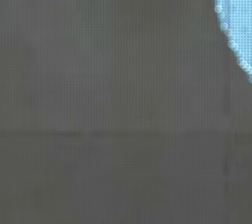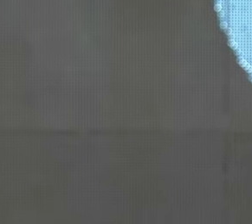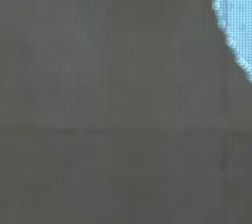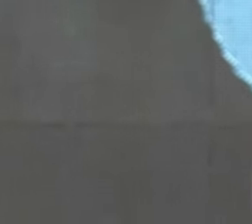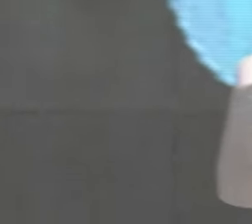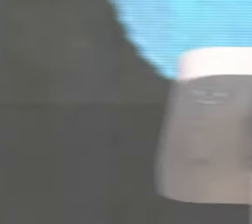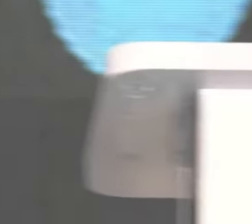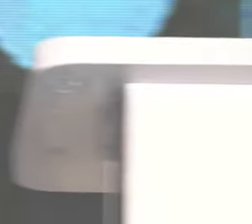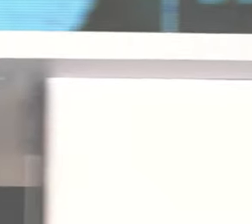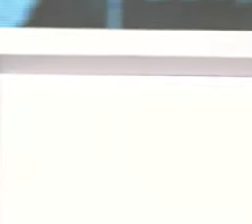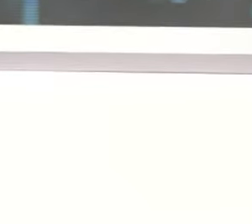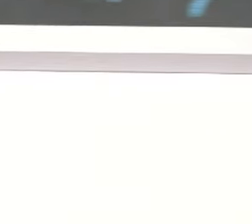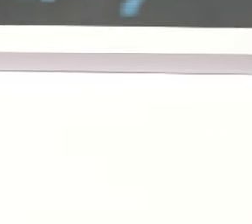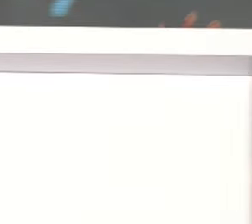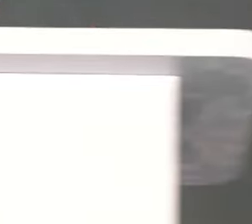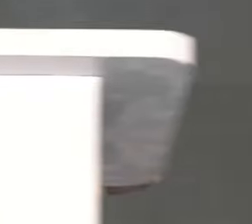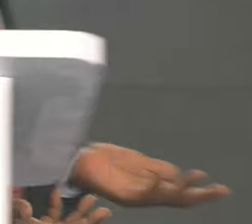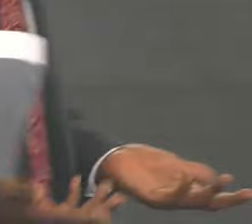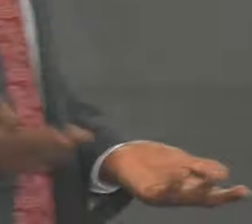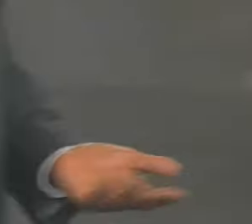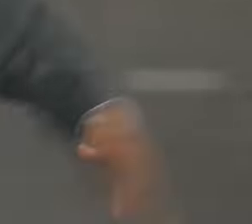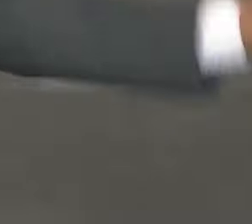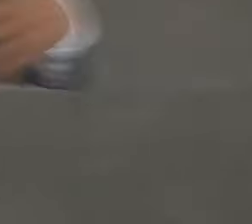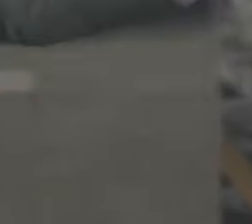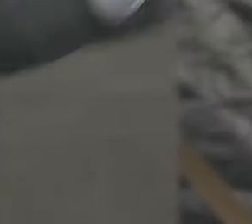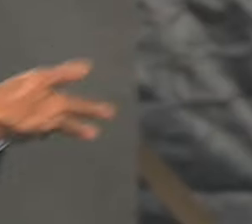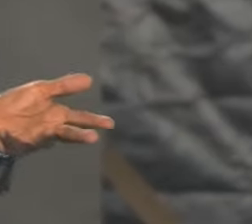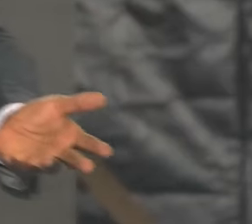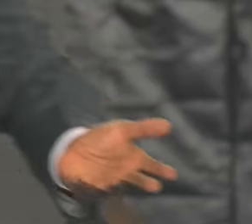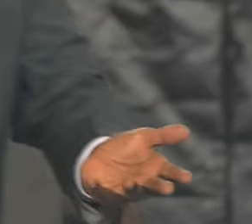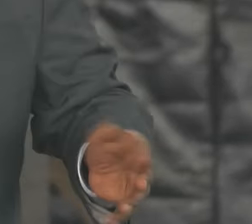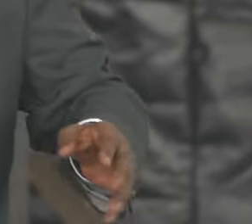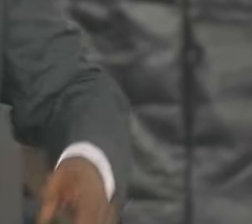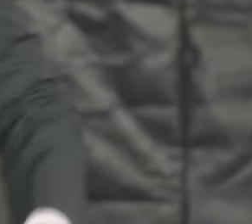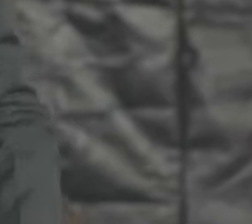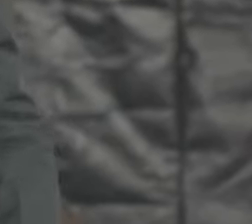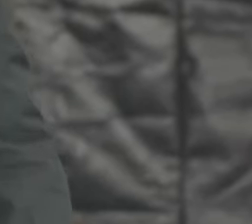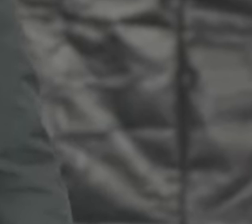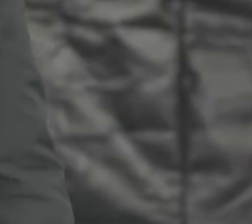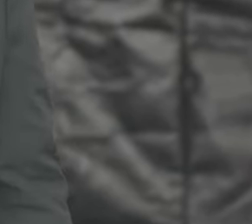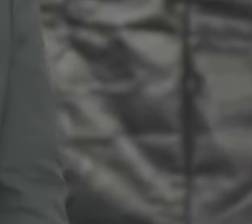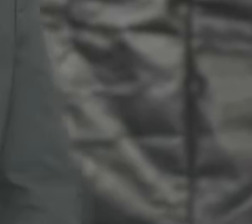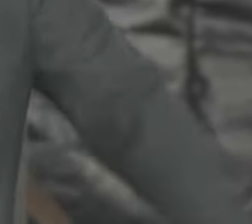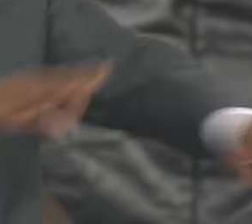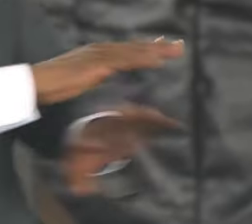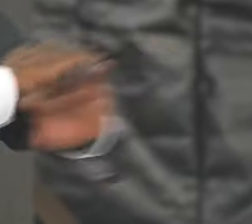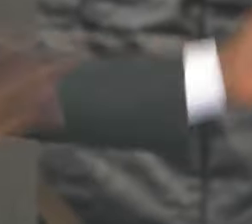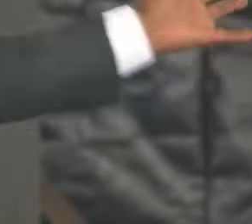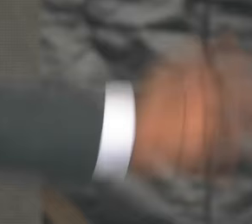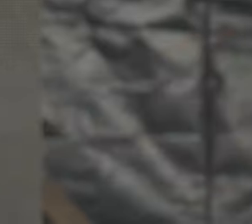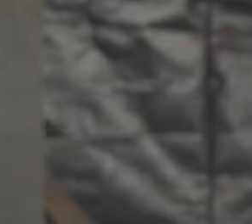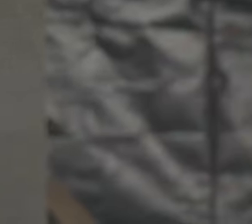the rod up like I did in Egypt when all the frogs were there. And as I raised up the